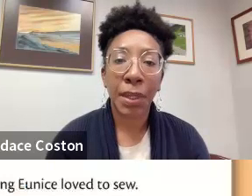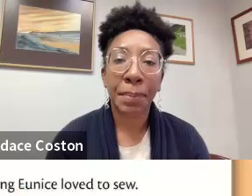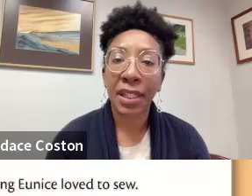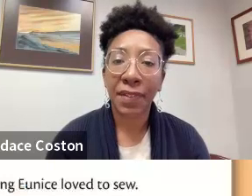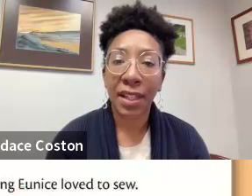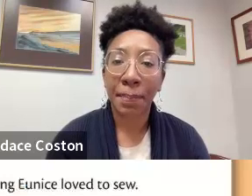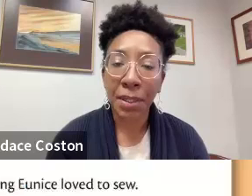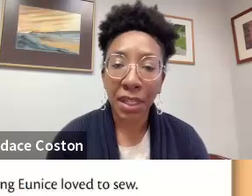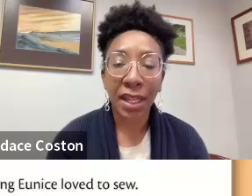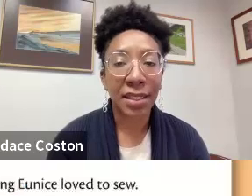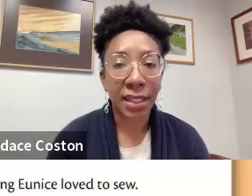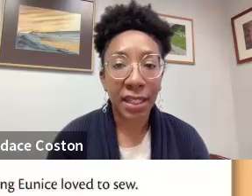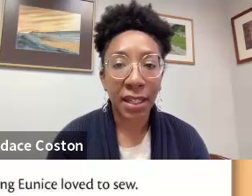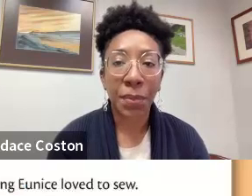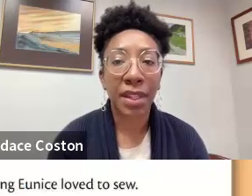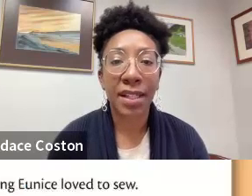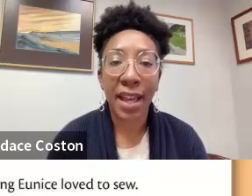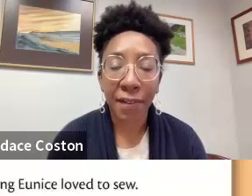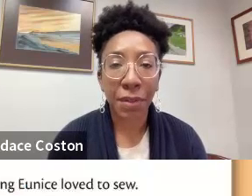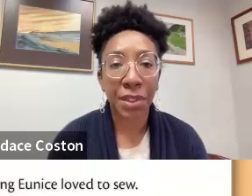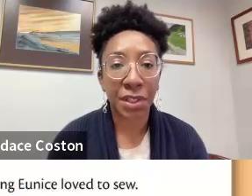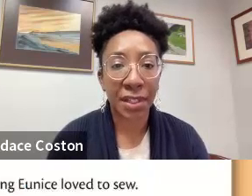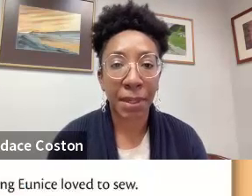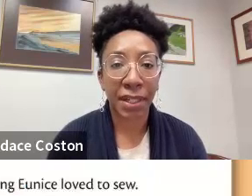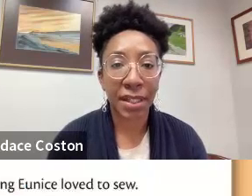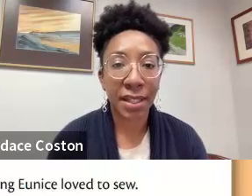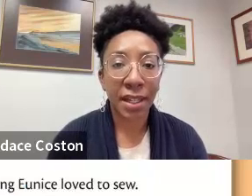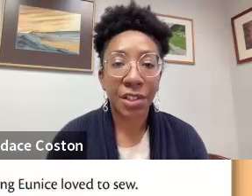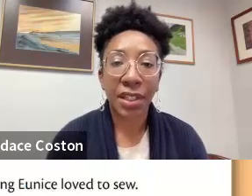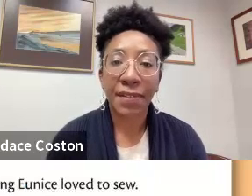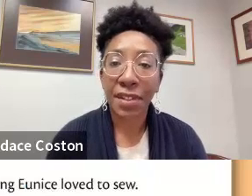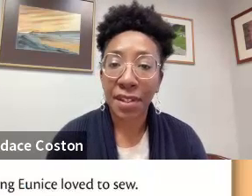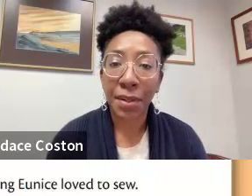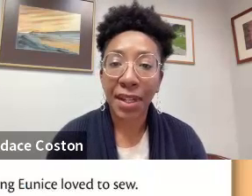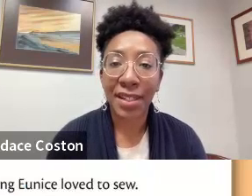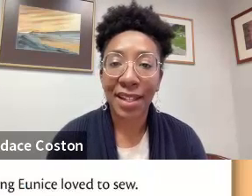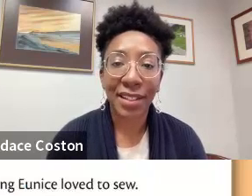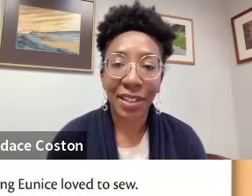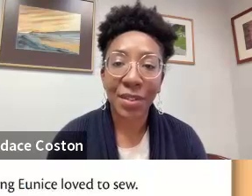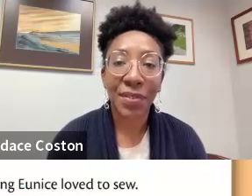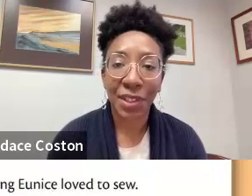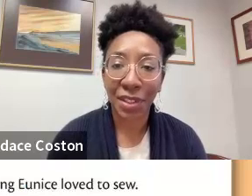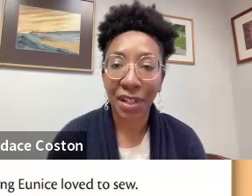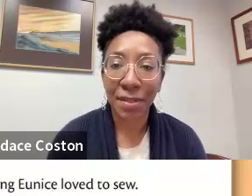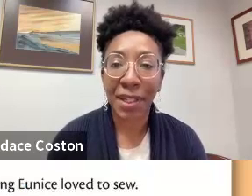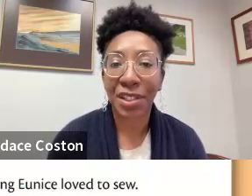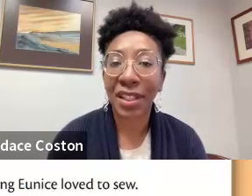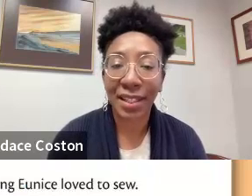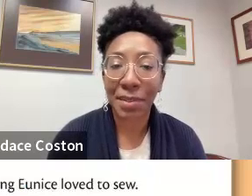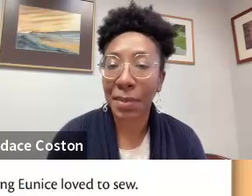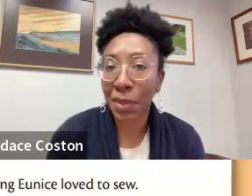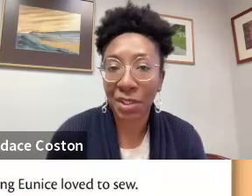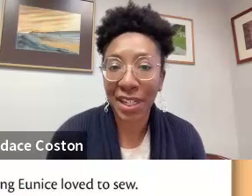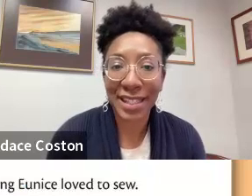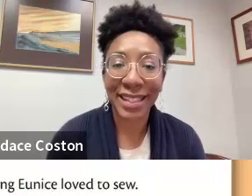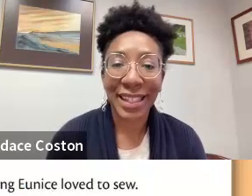Eunice grew up believing that beauty and dignity were things everyone should experience. She loved to sew and designed clothes for her dolls because she liked